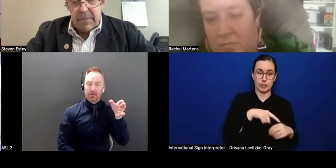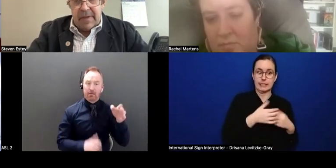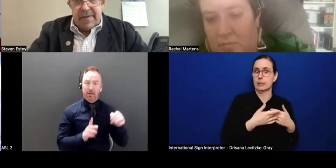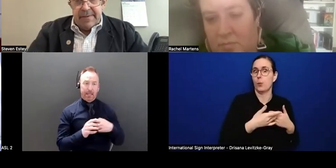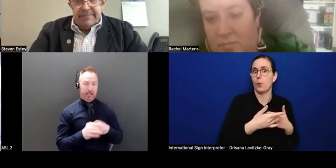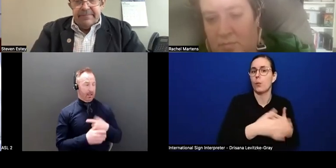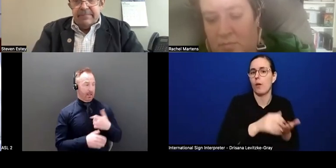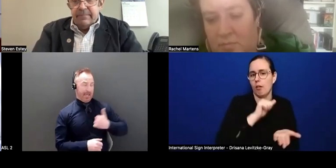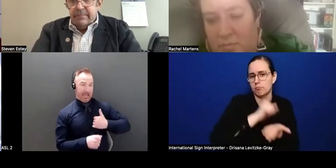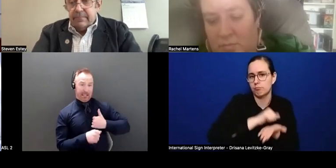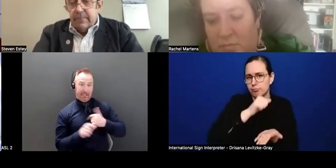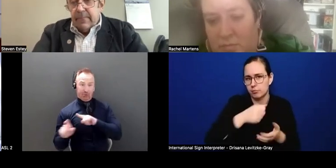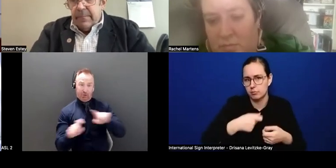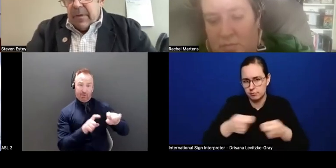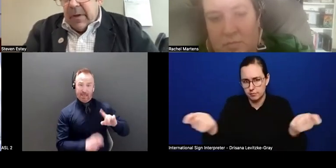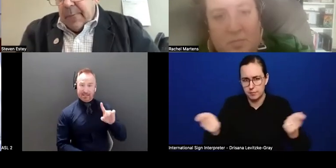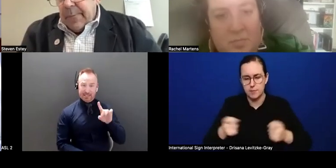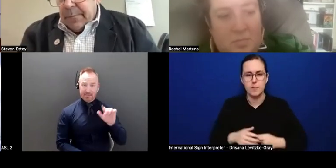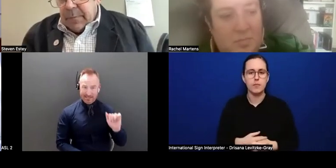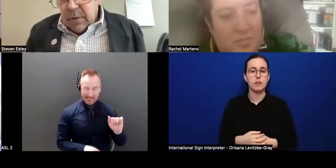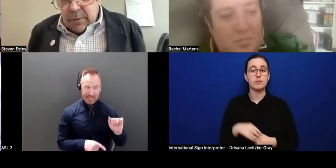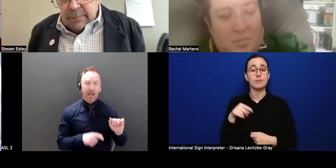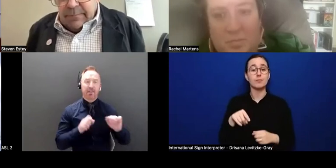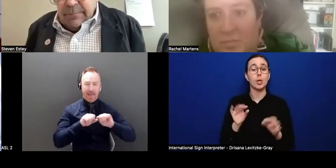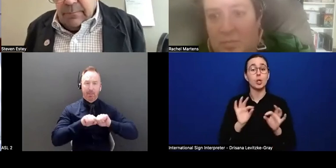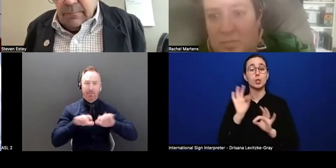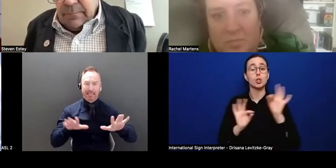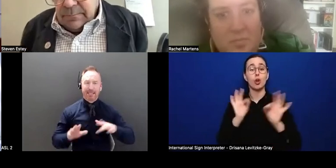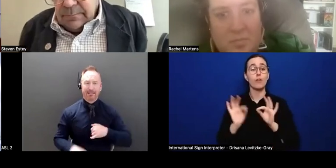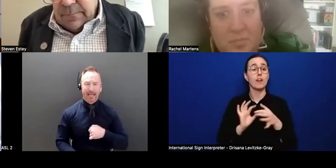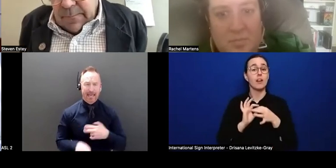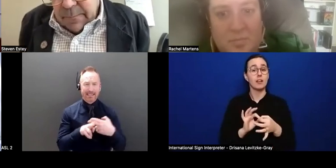Disability that will go in the field very soon.